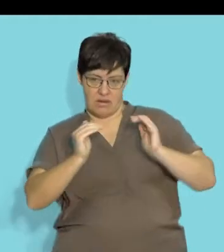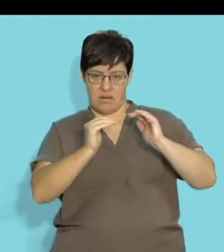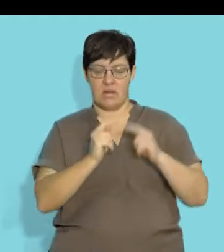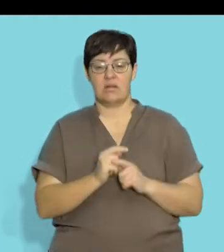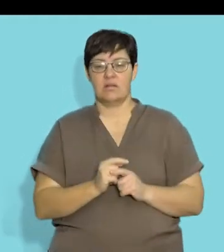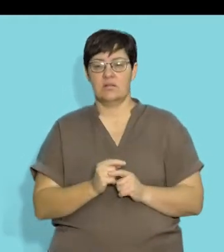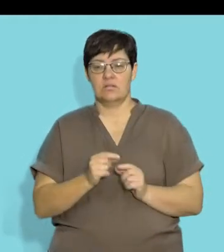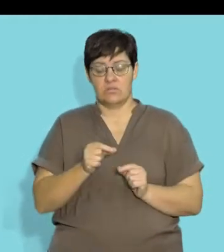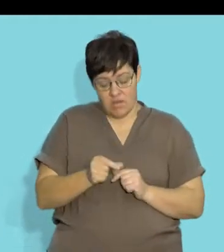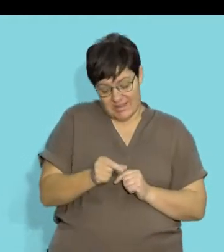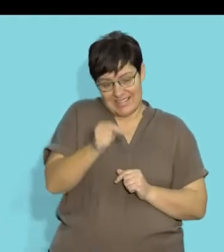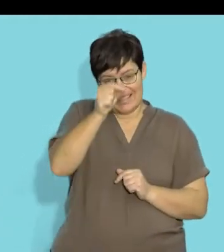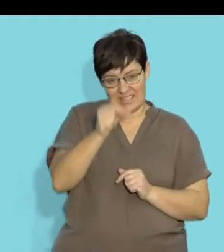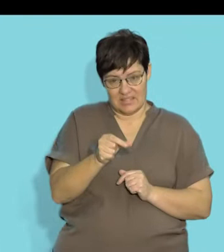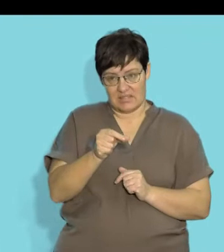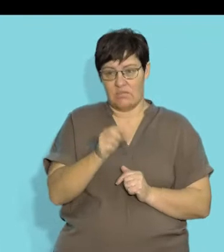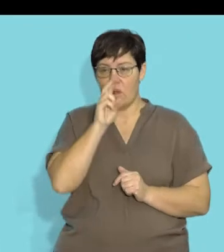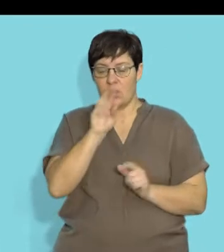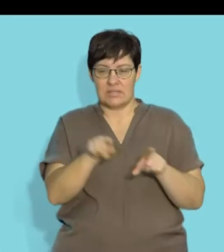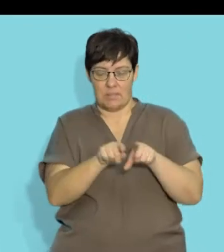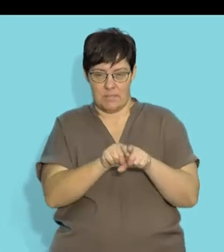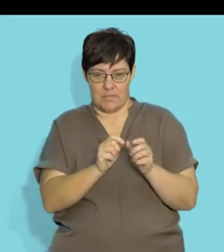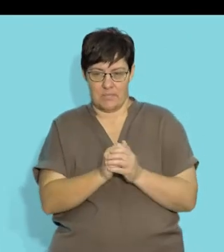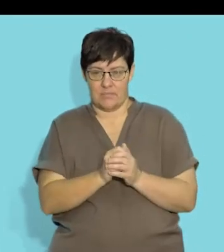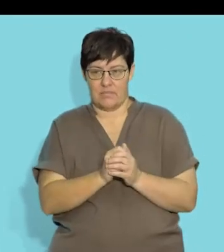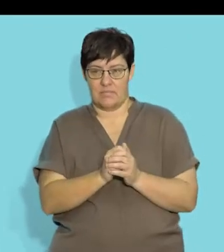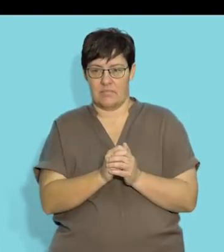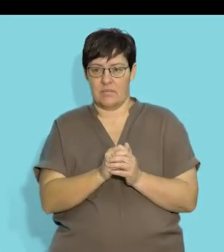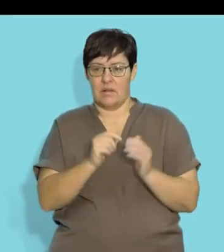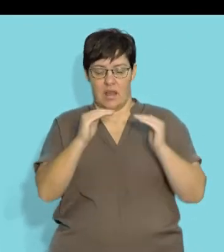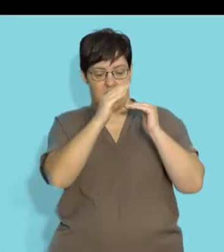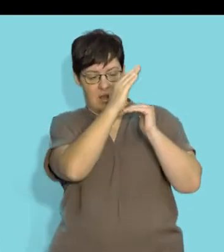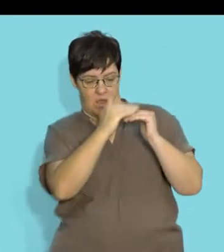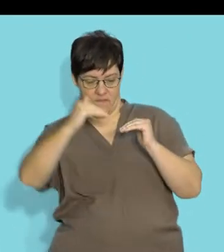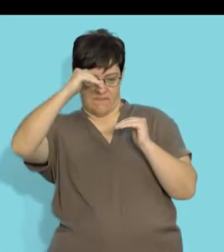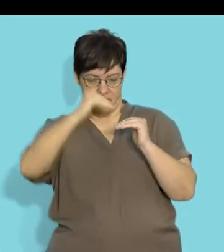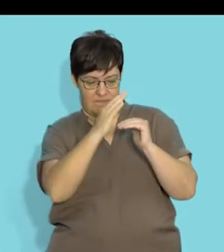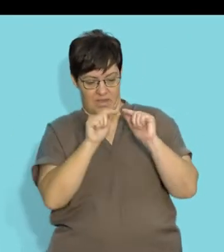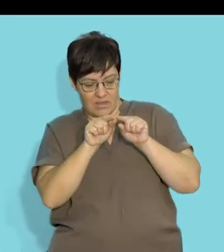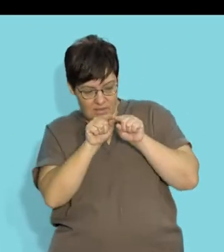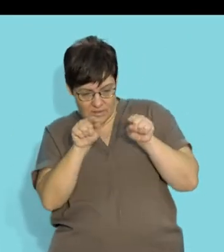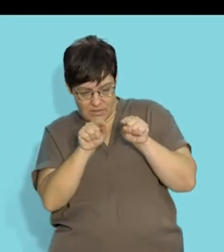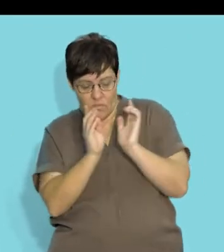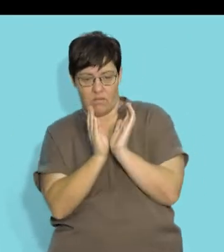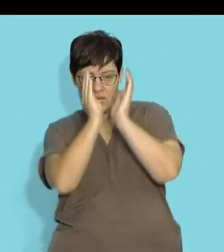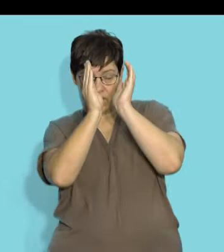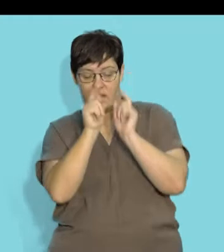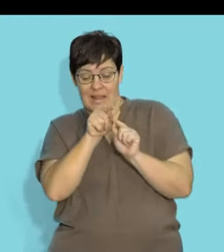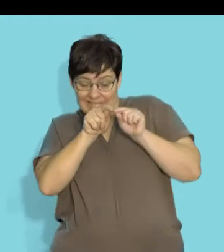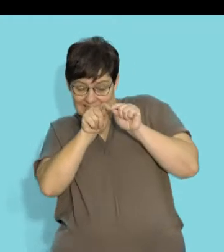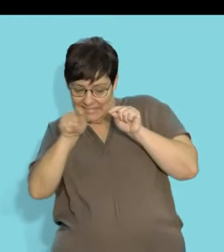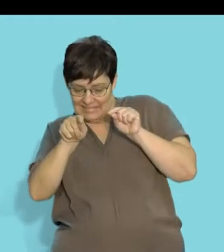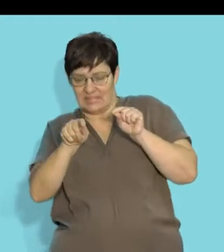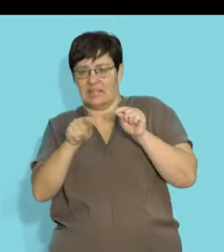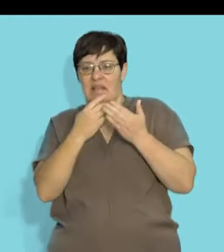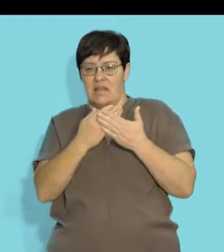stem, so on the surface, it will be like this. So the meniscus is that curved part. So this is actually the reading that we take. It